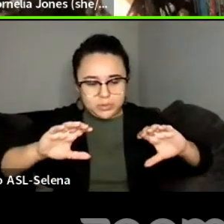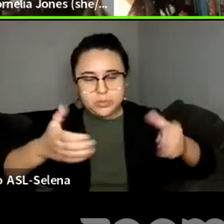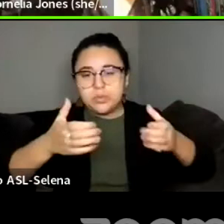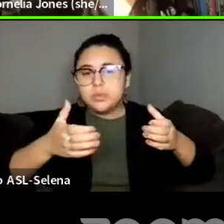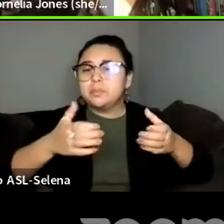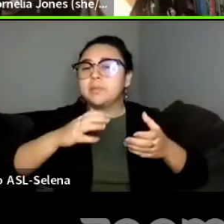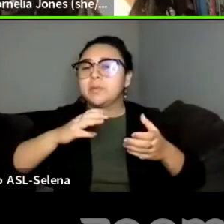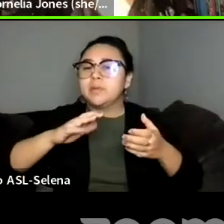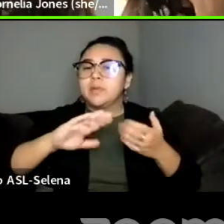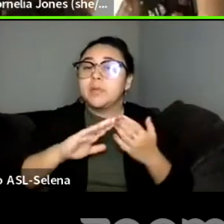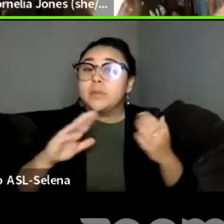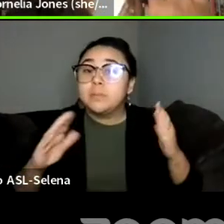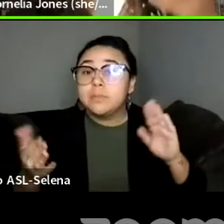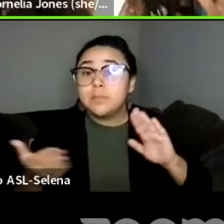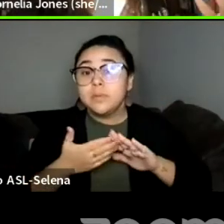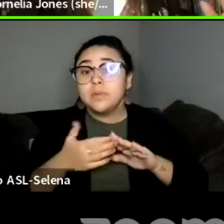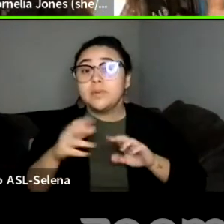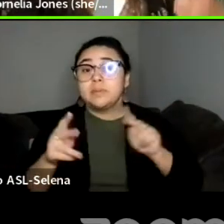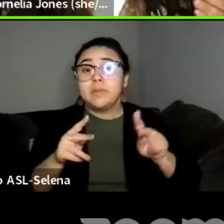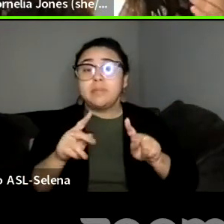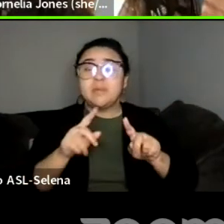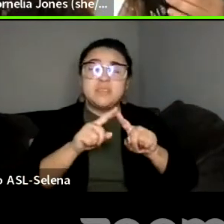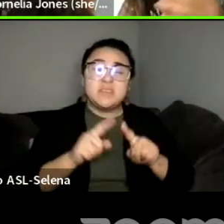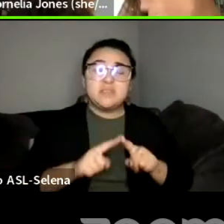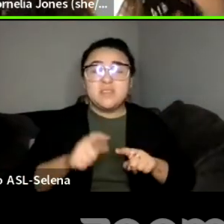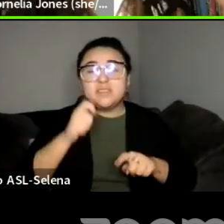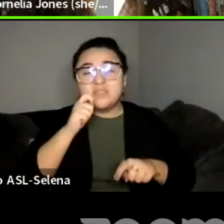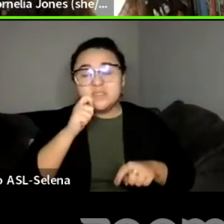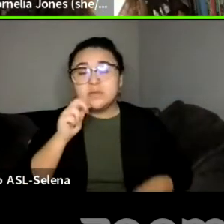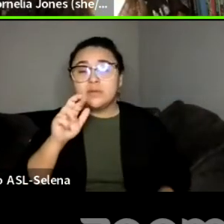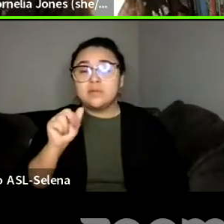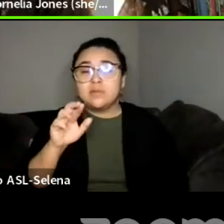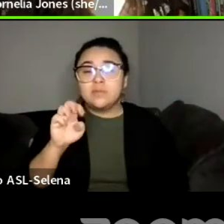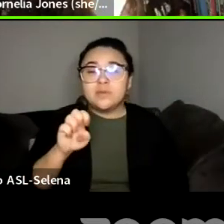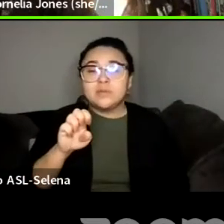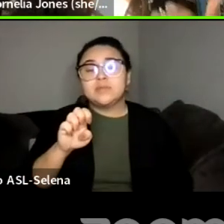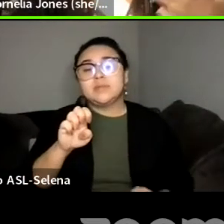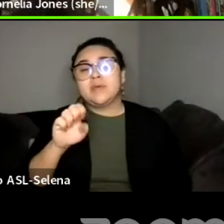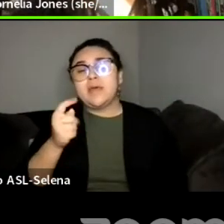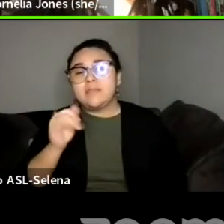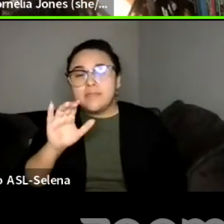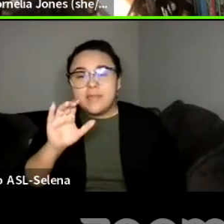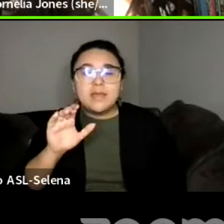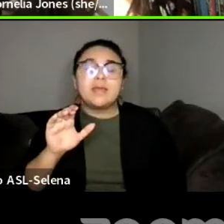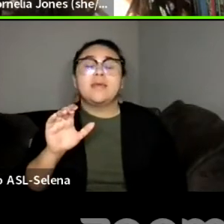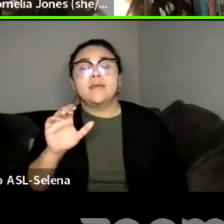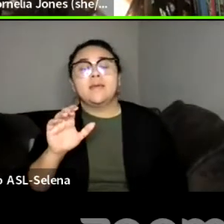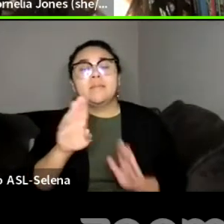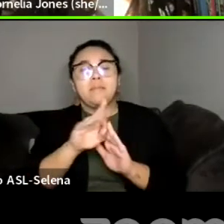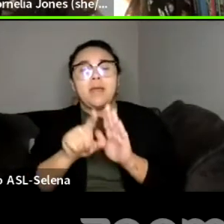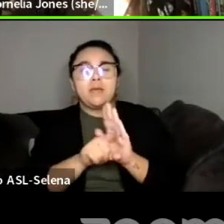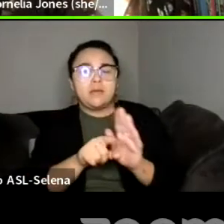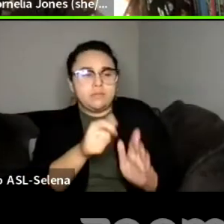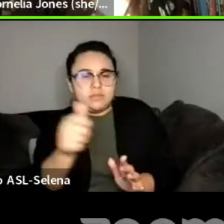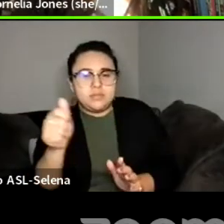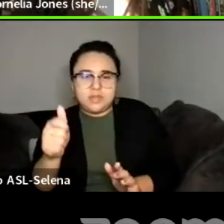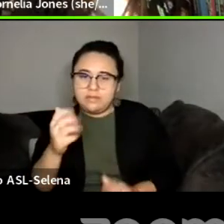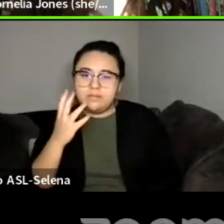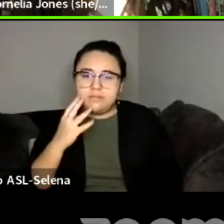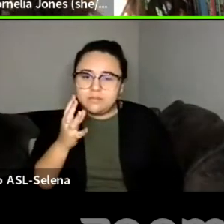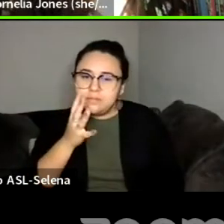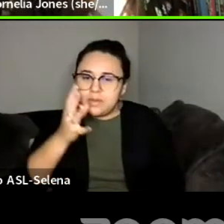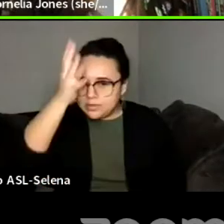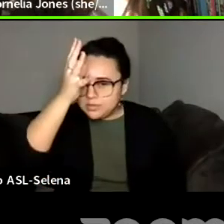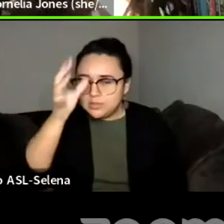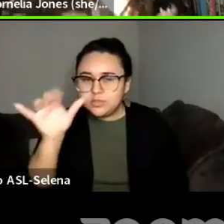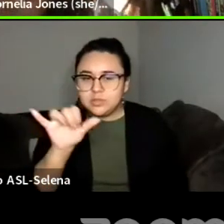of all races and ethnic backgrounds who are parents, who are going through the same thing as